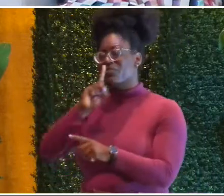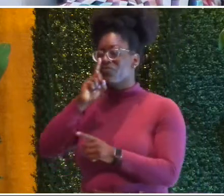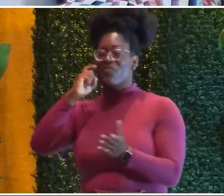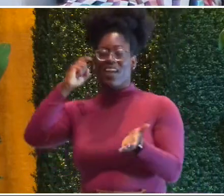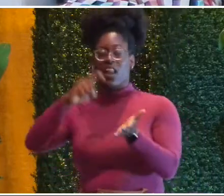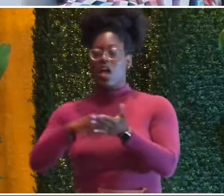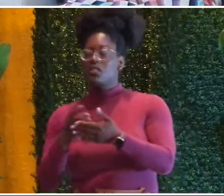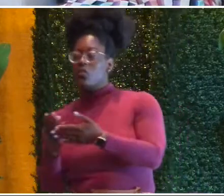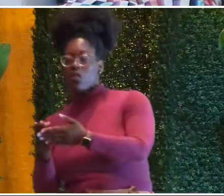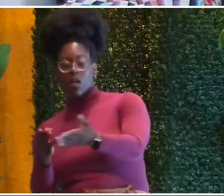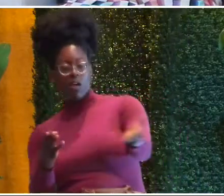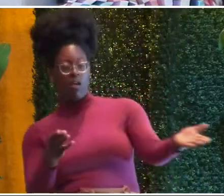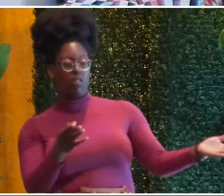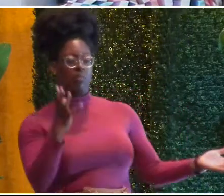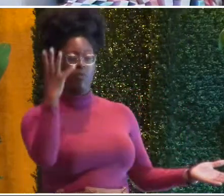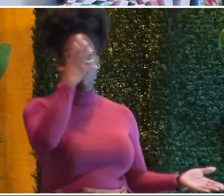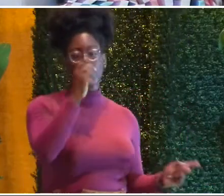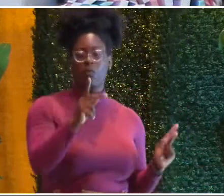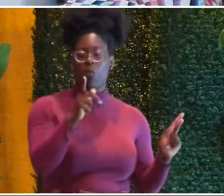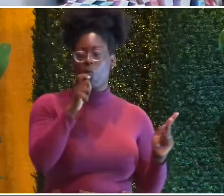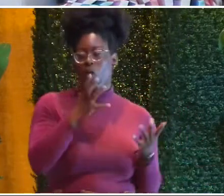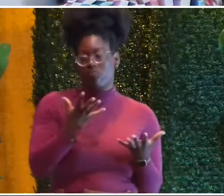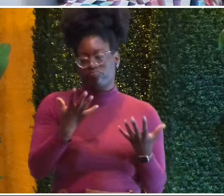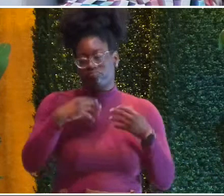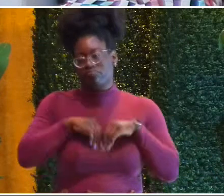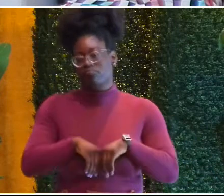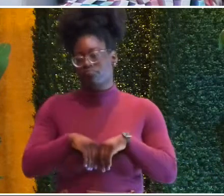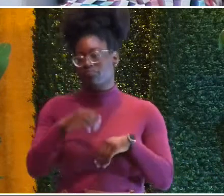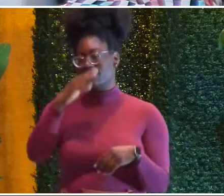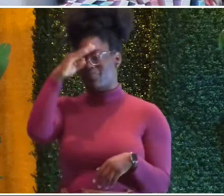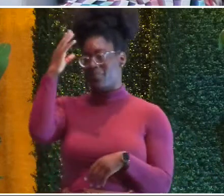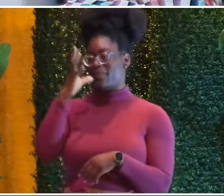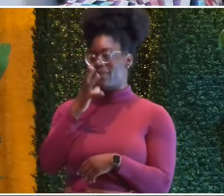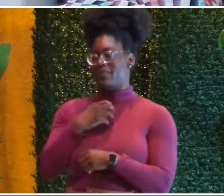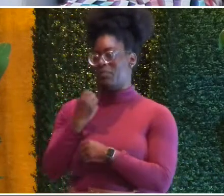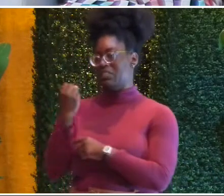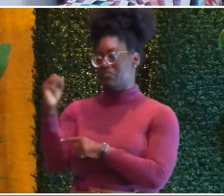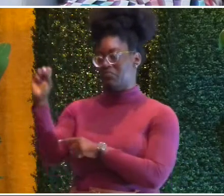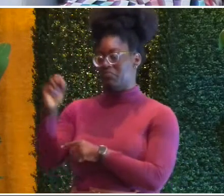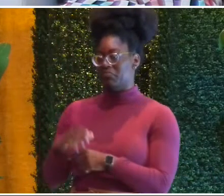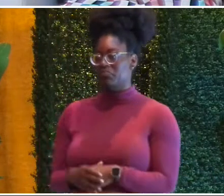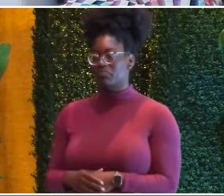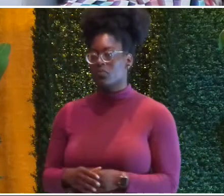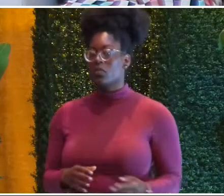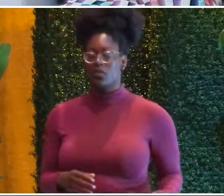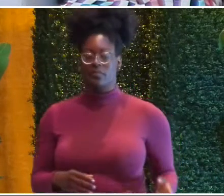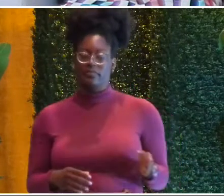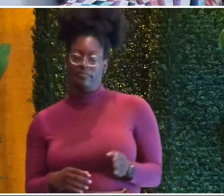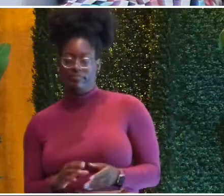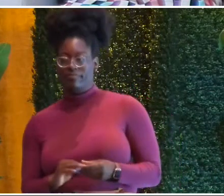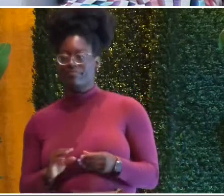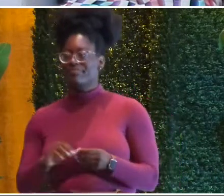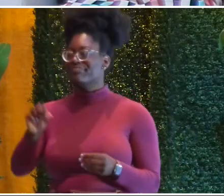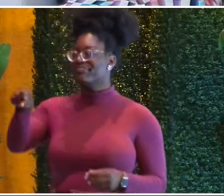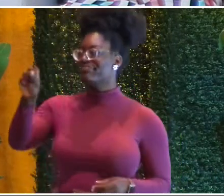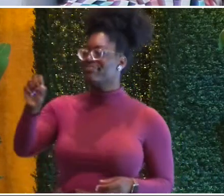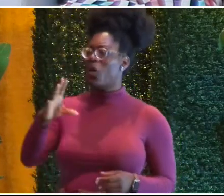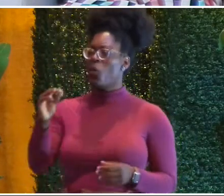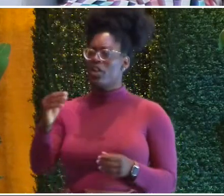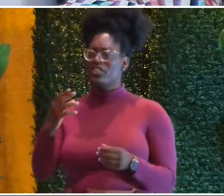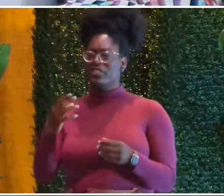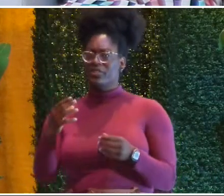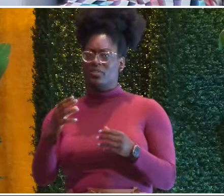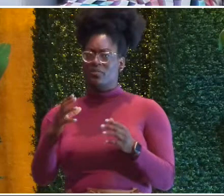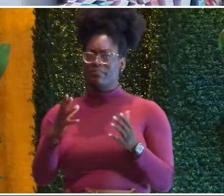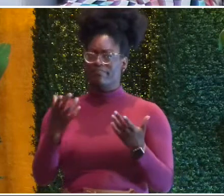So as we continue the conversation, first of all, I really want to lift up this idea that it's not just benevolent, because we all know people who have Black feminist